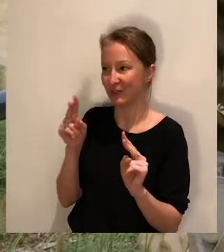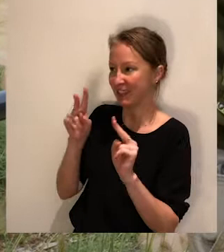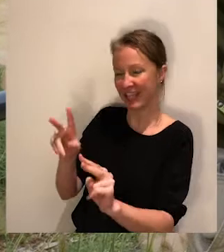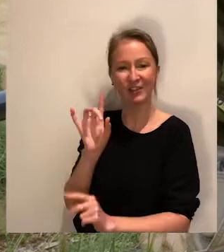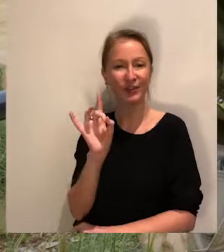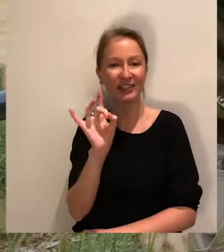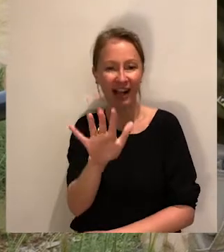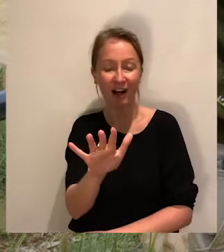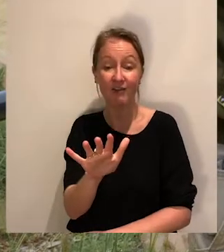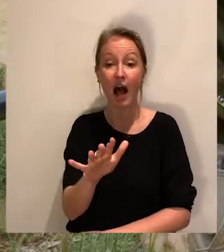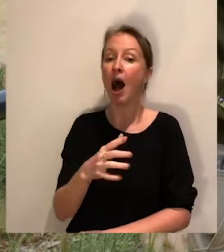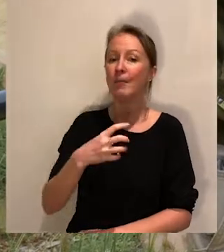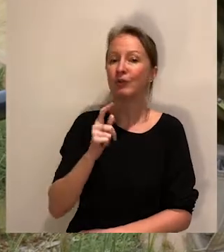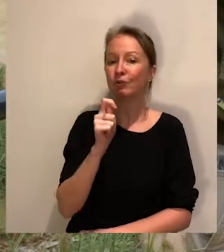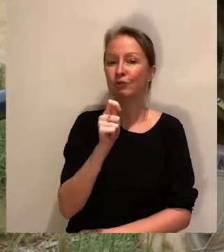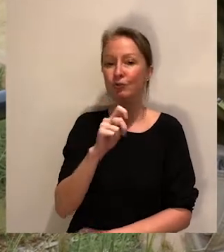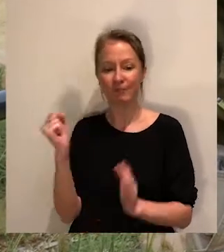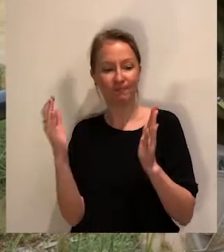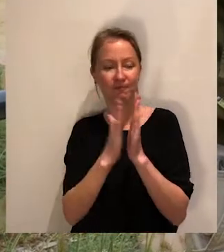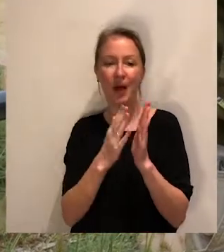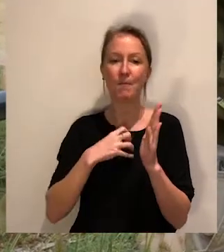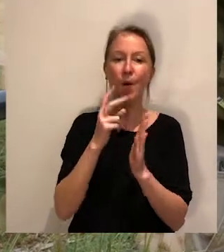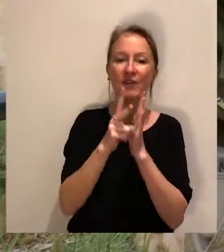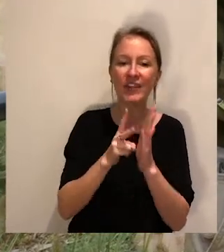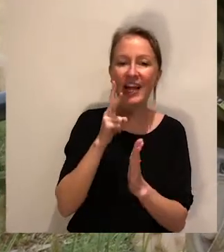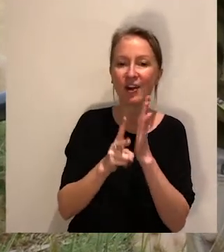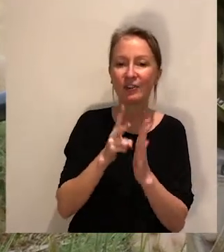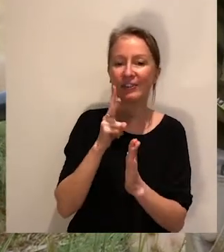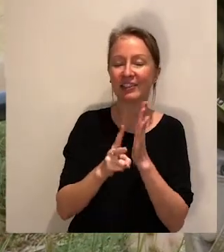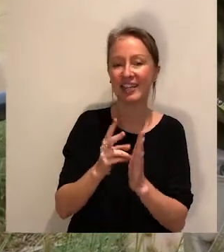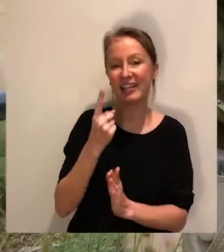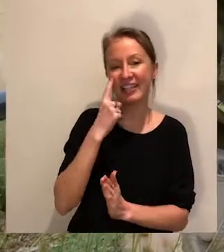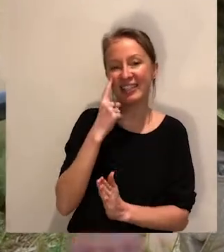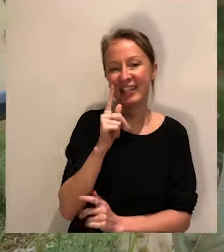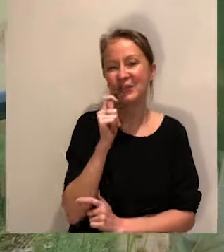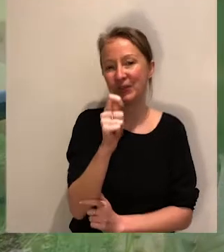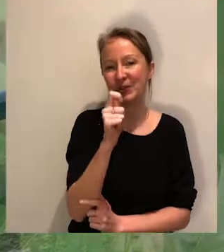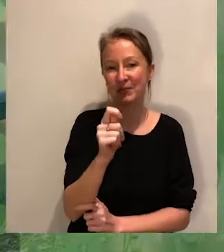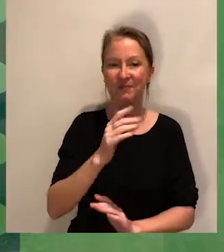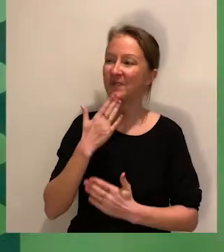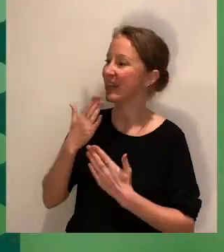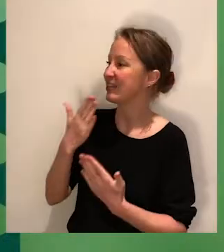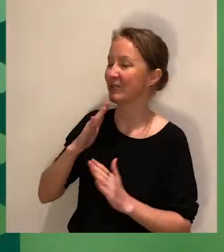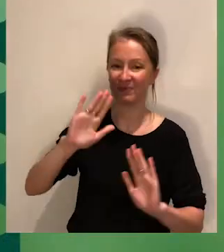Taronga TV and throughout our website as time goes on, so you never know what's around the next corner. We'll see you soon. Thanks, Gabe.